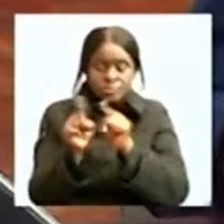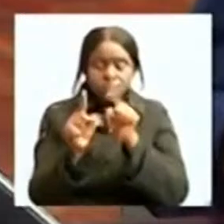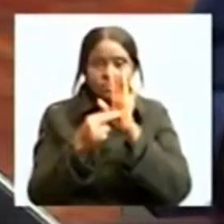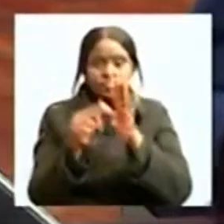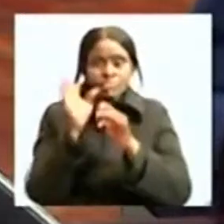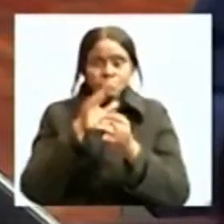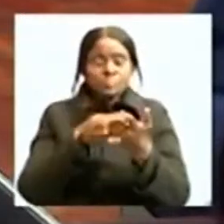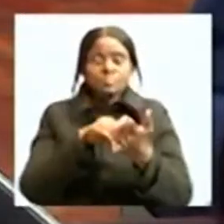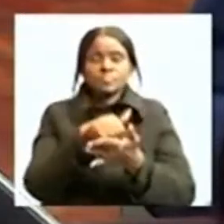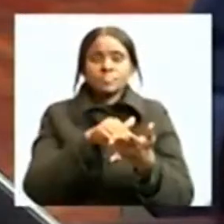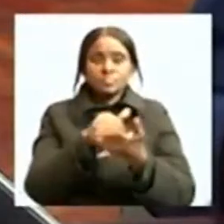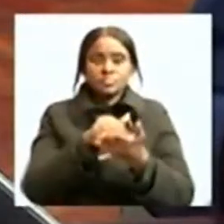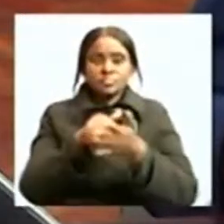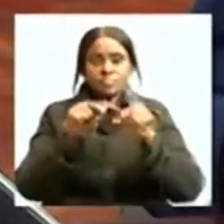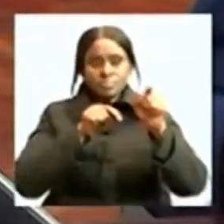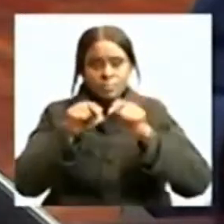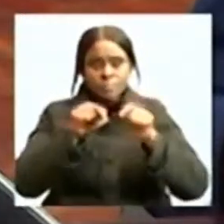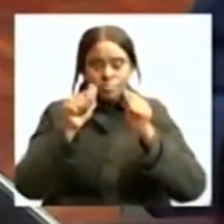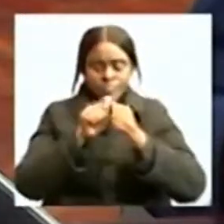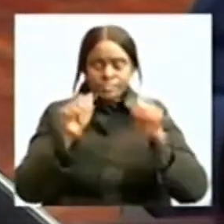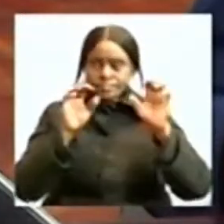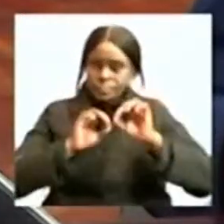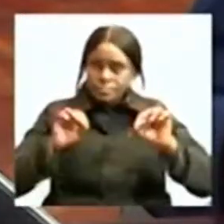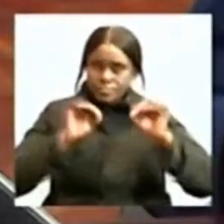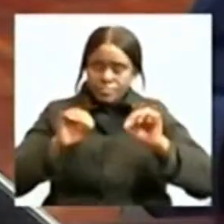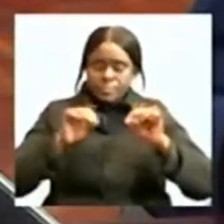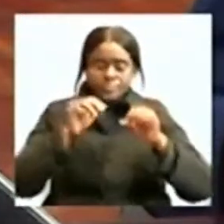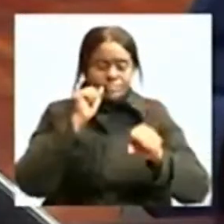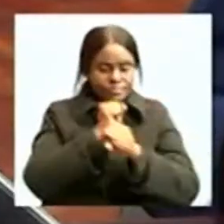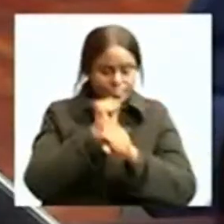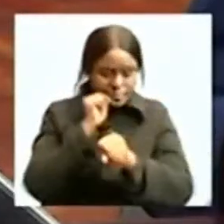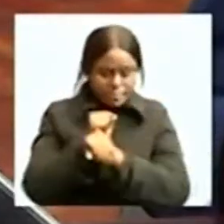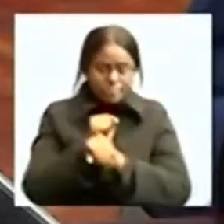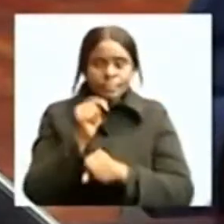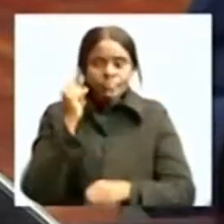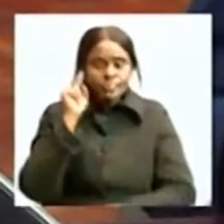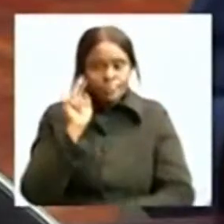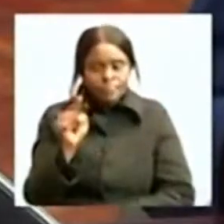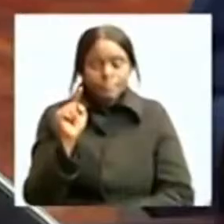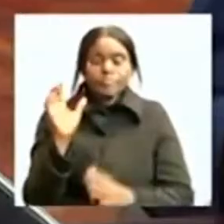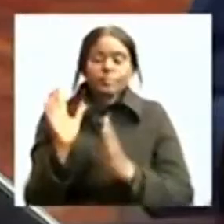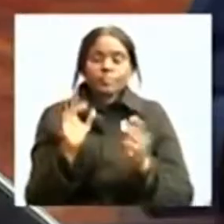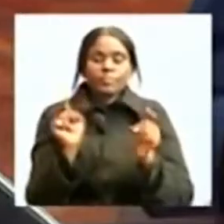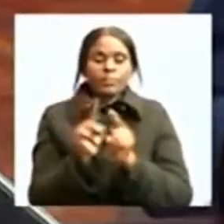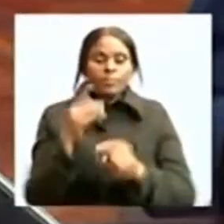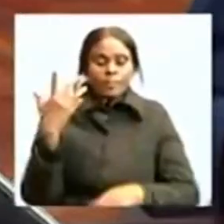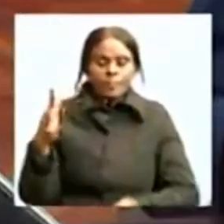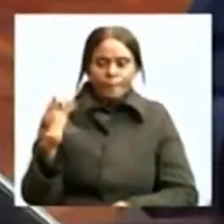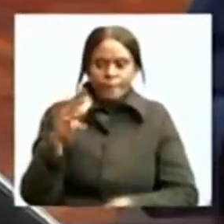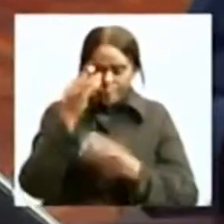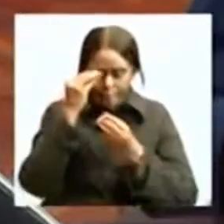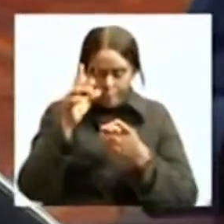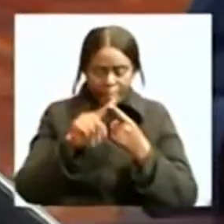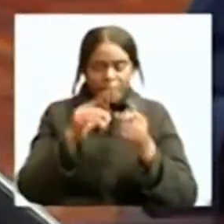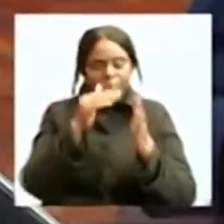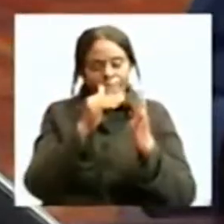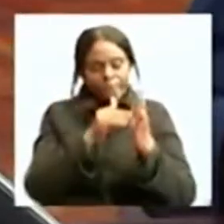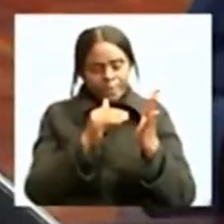demonstrates weak governance and non-enforcement of compliance measures, undermining adherence to